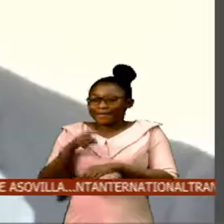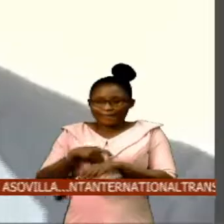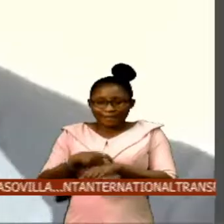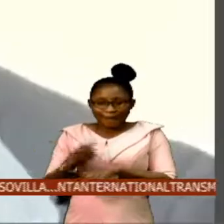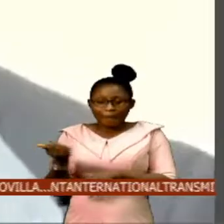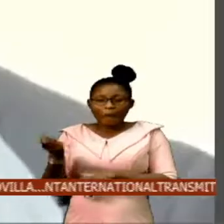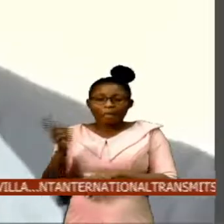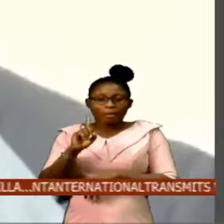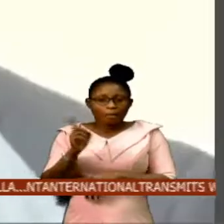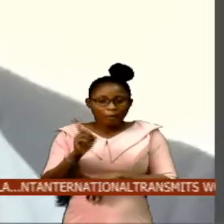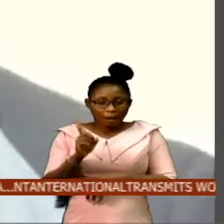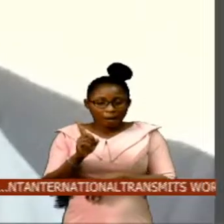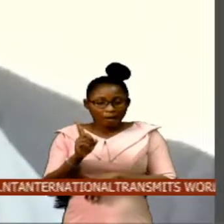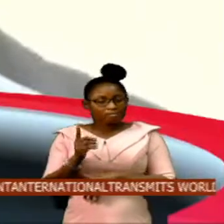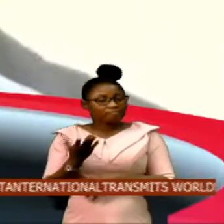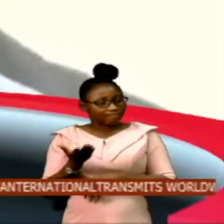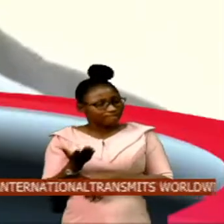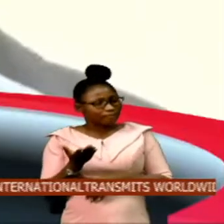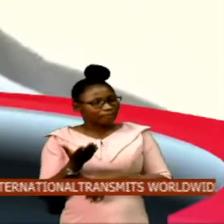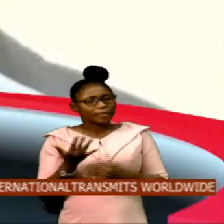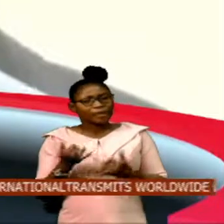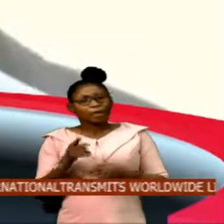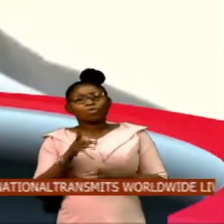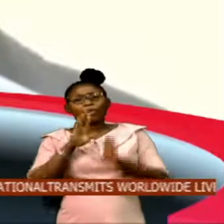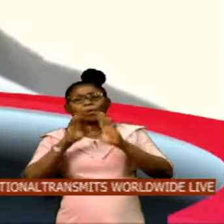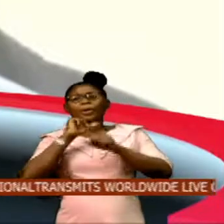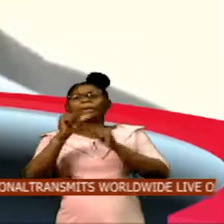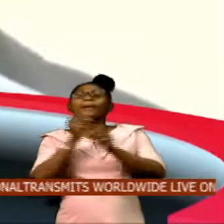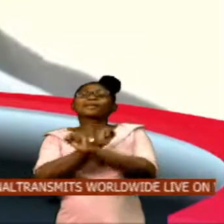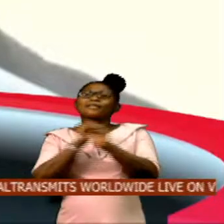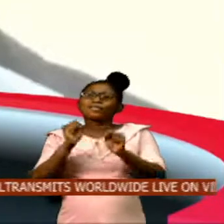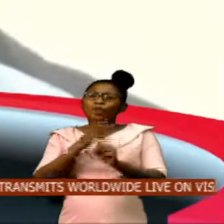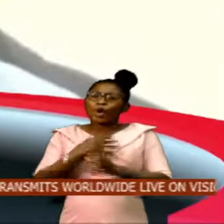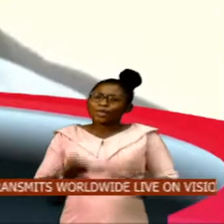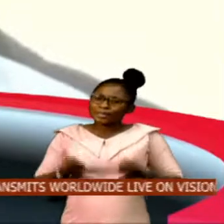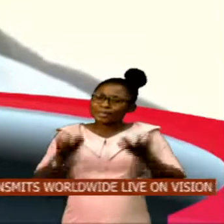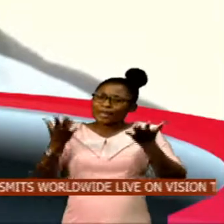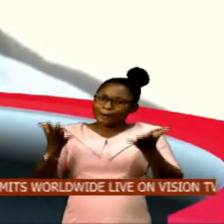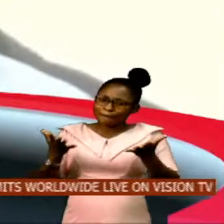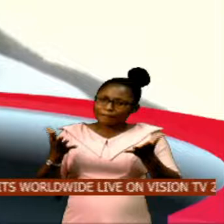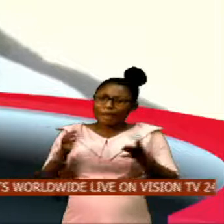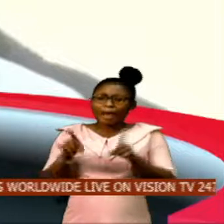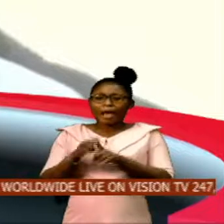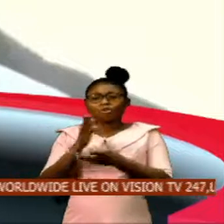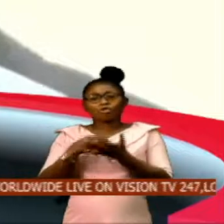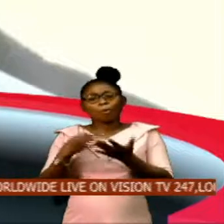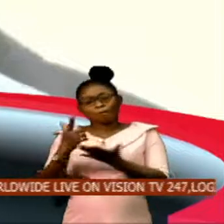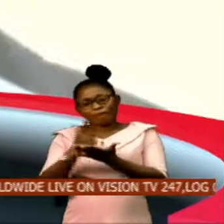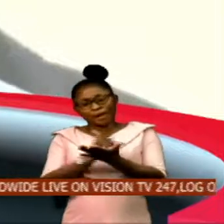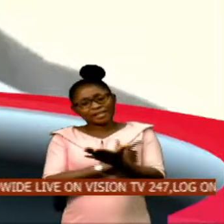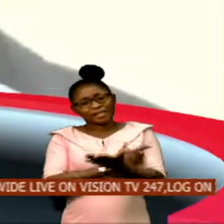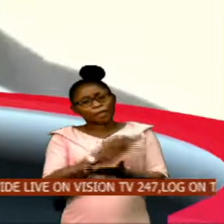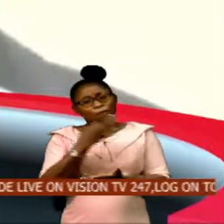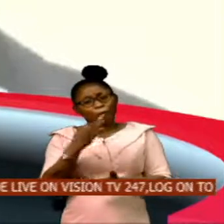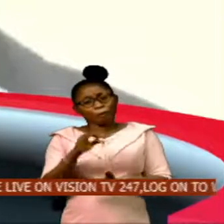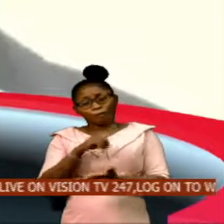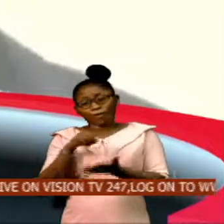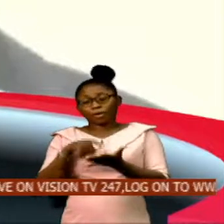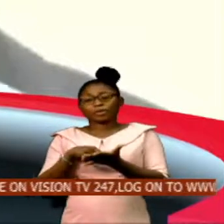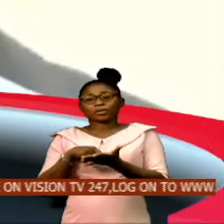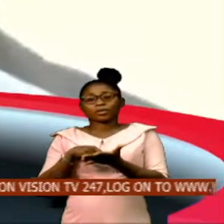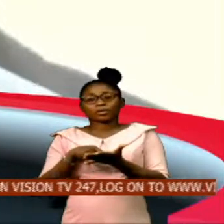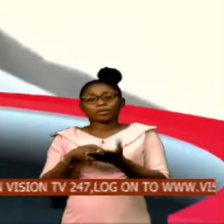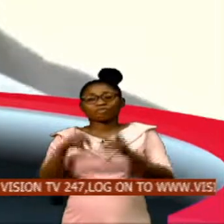anytime, anywhere. Now, you talked about salvation and sacrifice as some of the lessons of